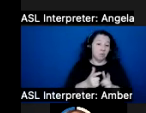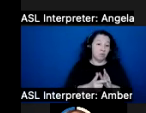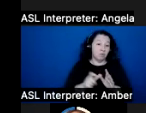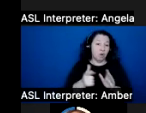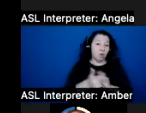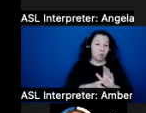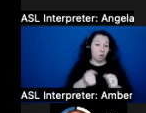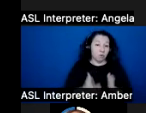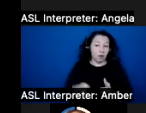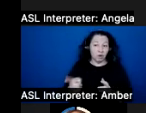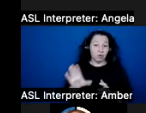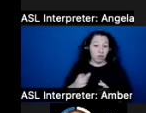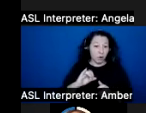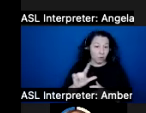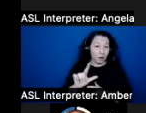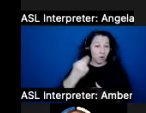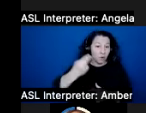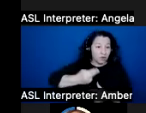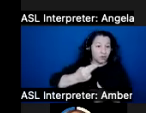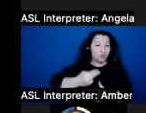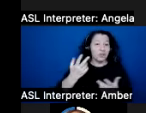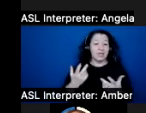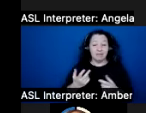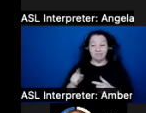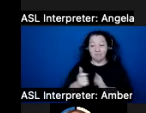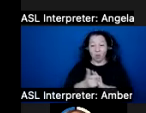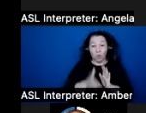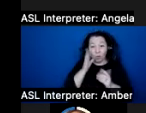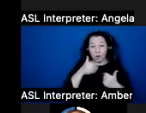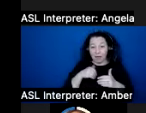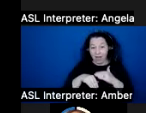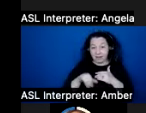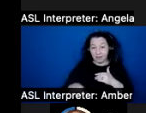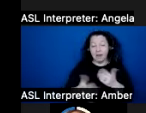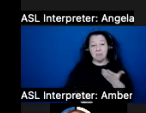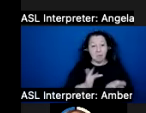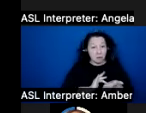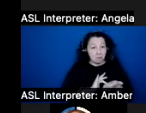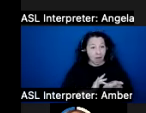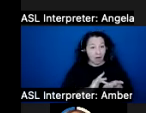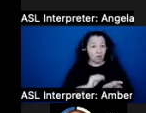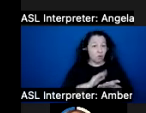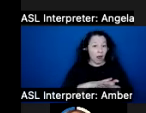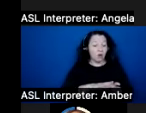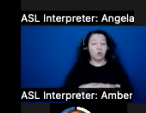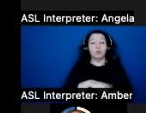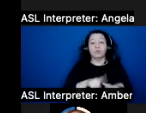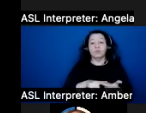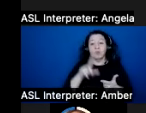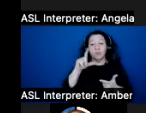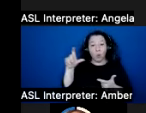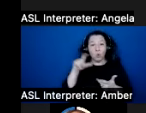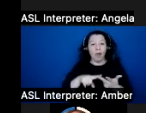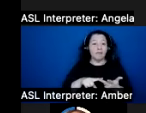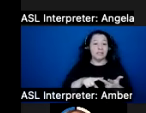would have access to, perhaps medical records, photographs of injuries, description of the